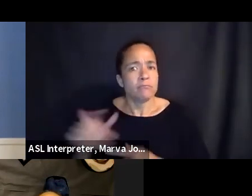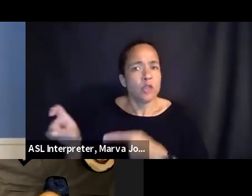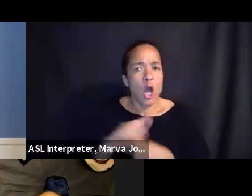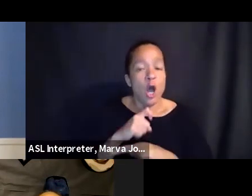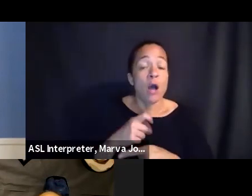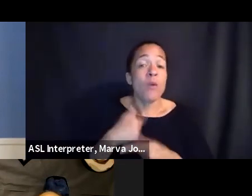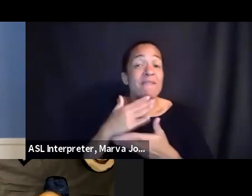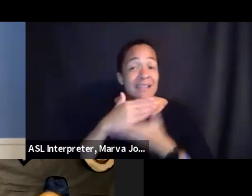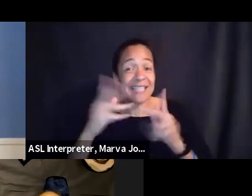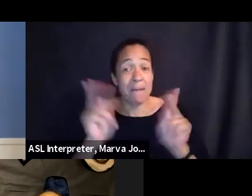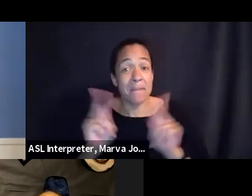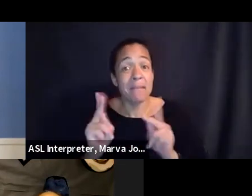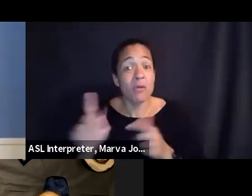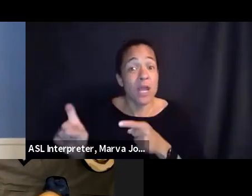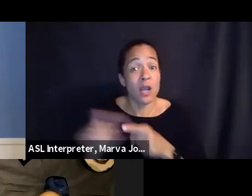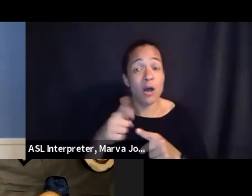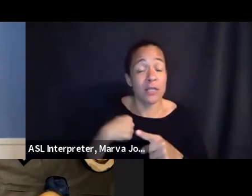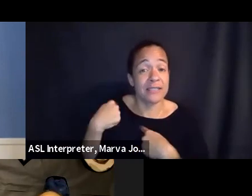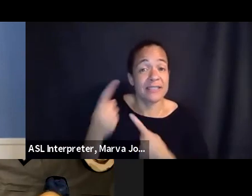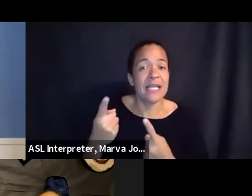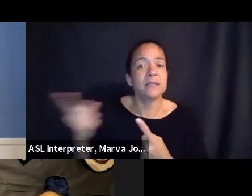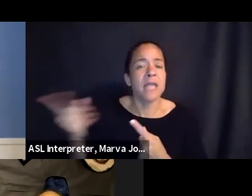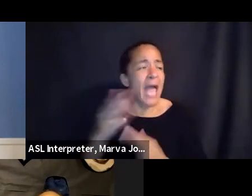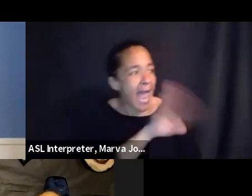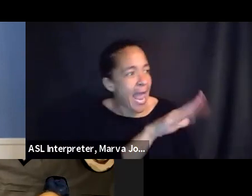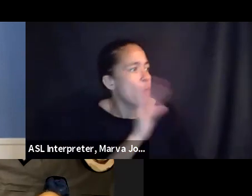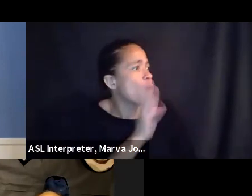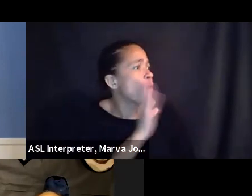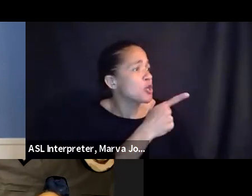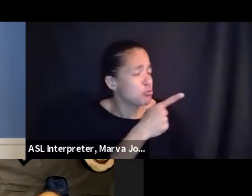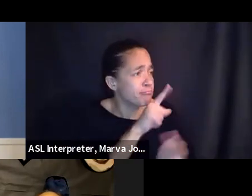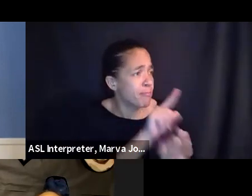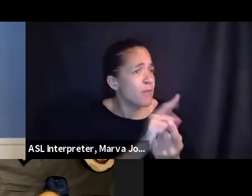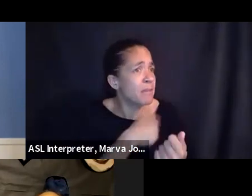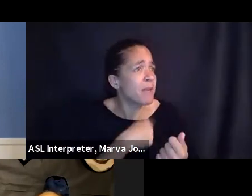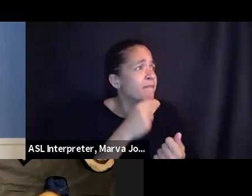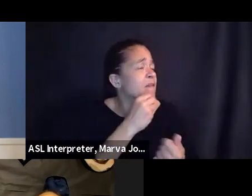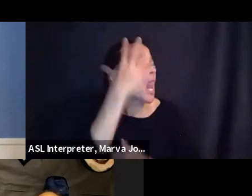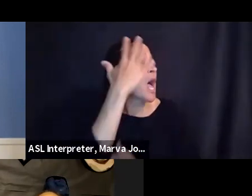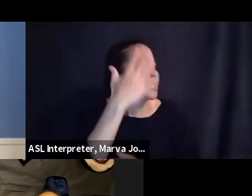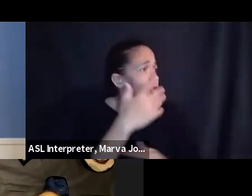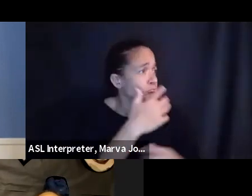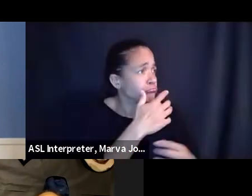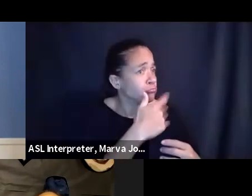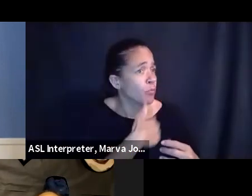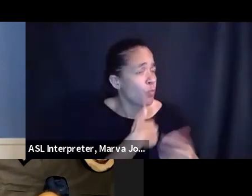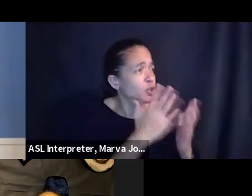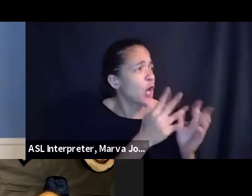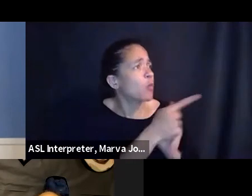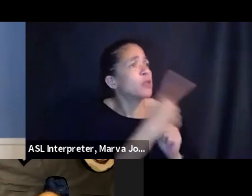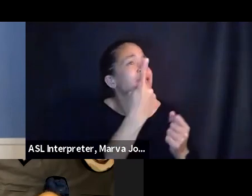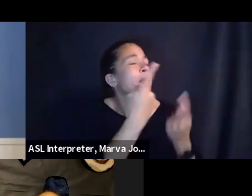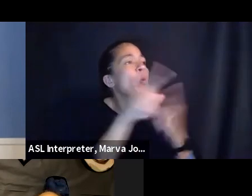hey, can you meet me for lunch? I want to talk to you about something that's happening in my neighborhood. Where typically we wouldn't have those types of relationships.